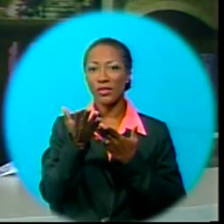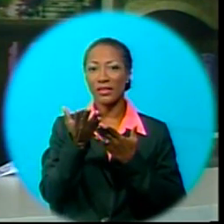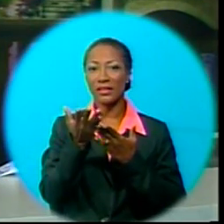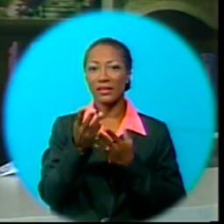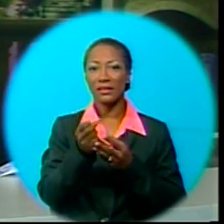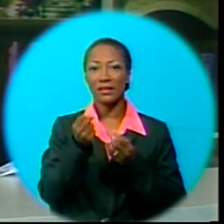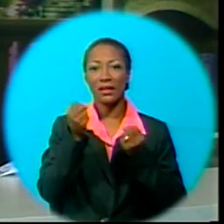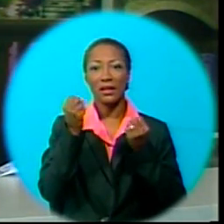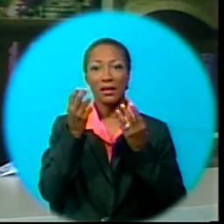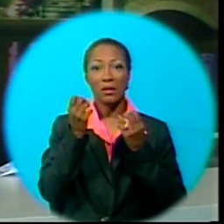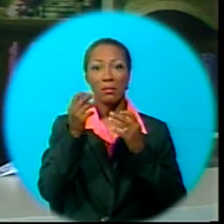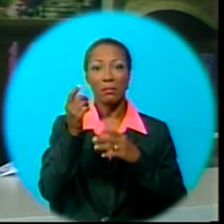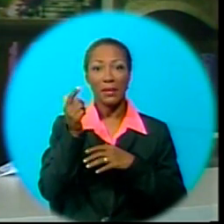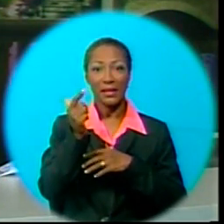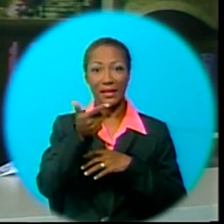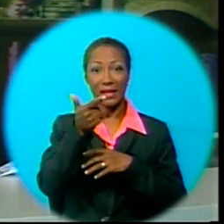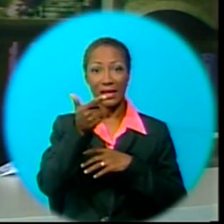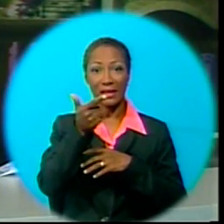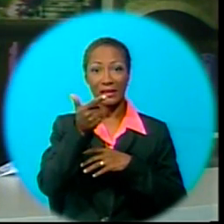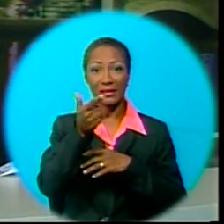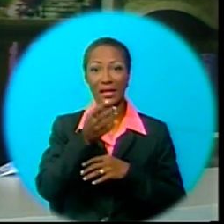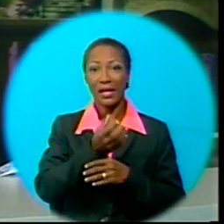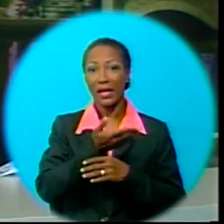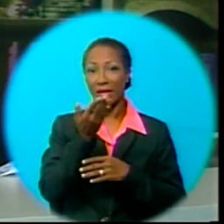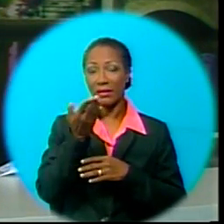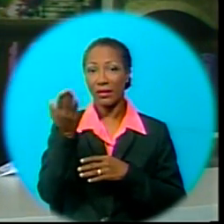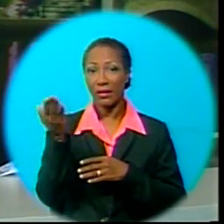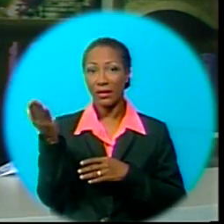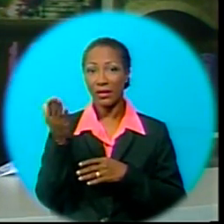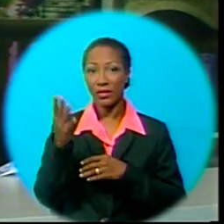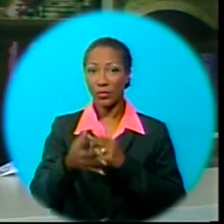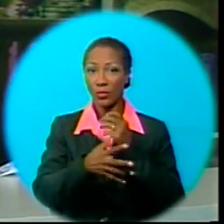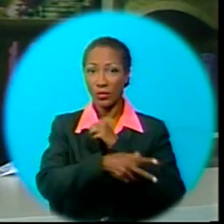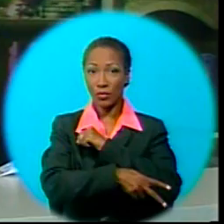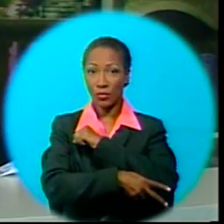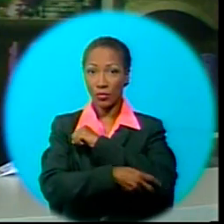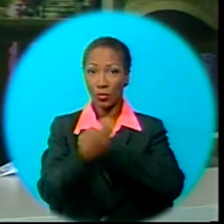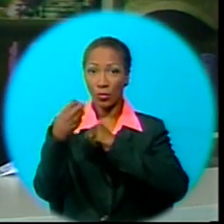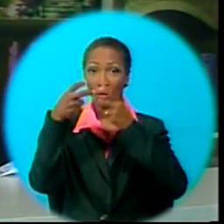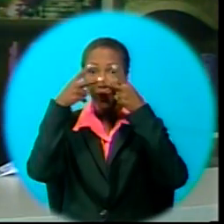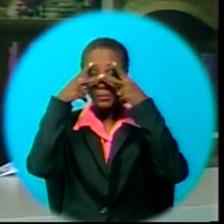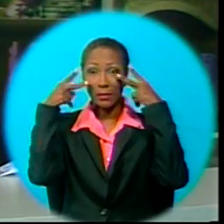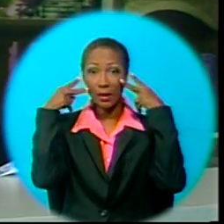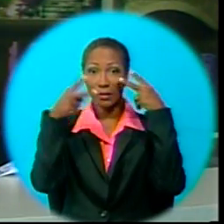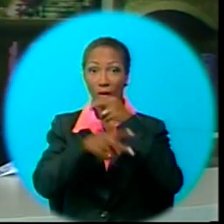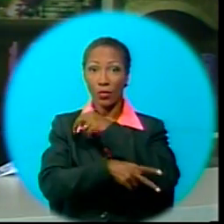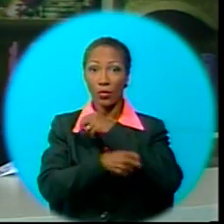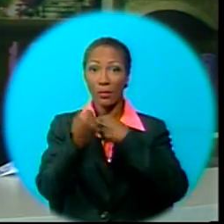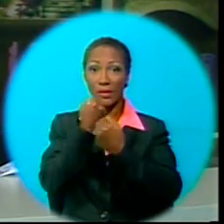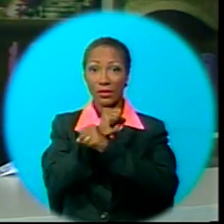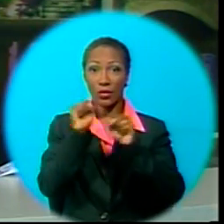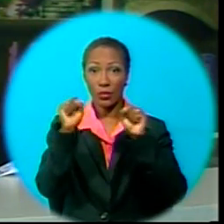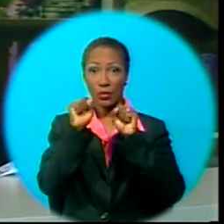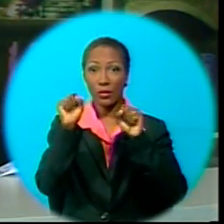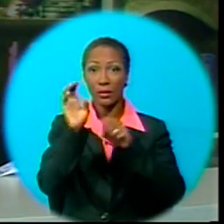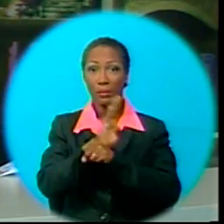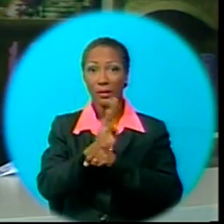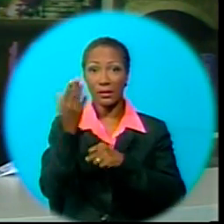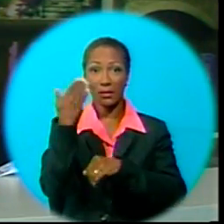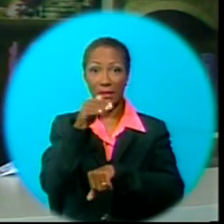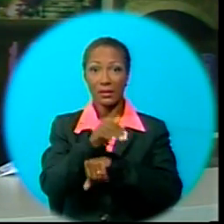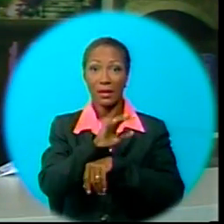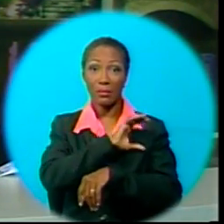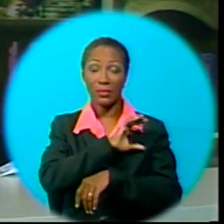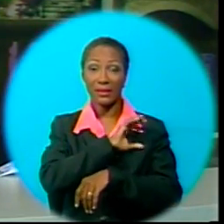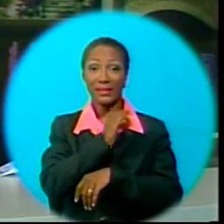Top story tonight. A number of guns and equipment were taken when bandits robbed a security firm last night. Police